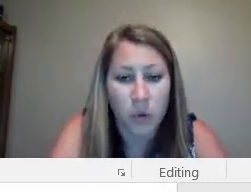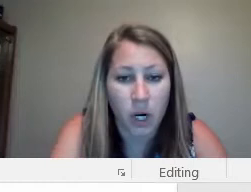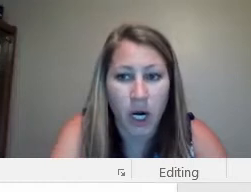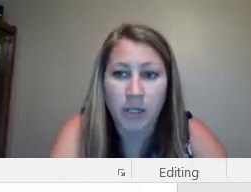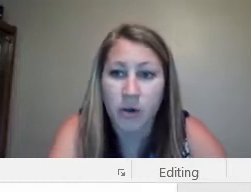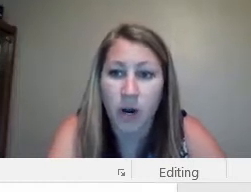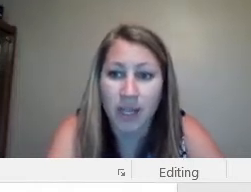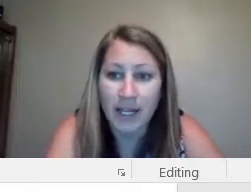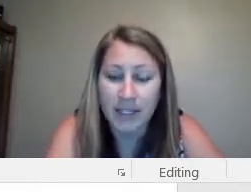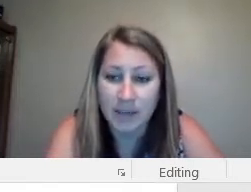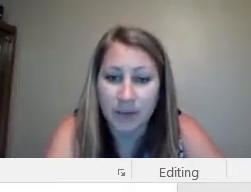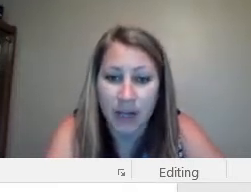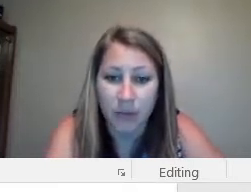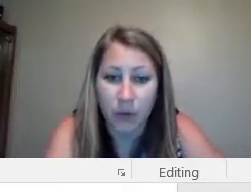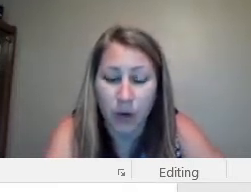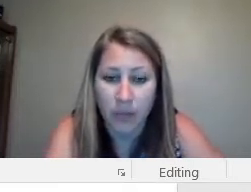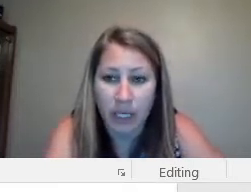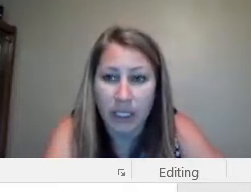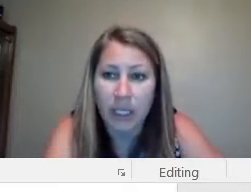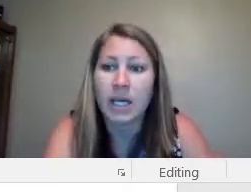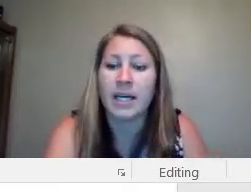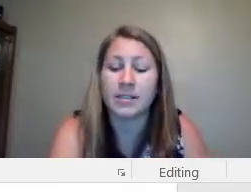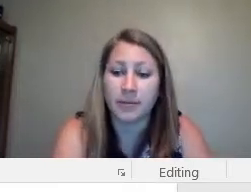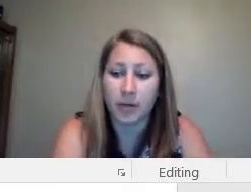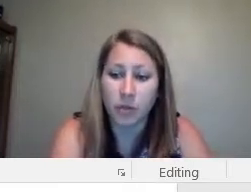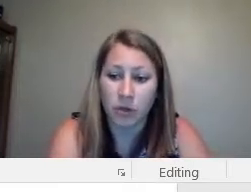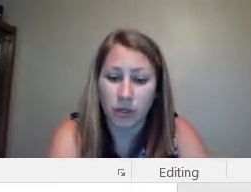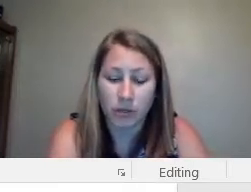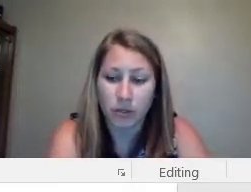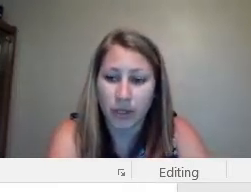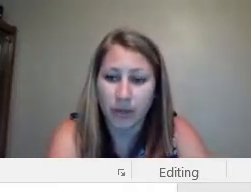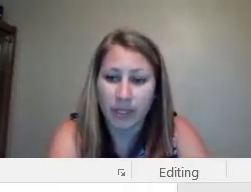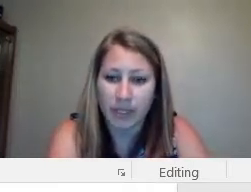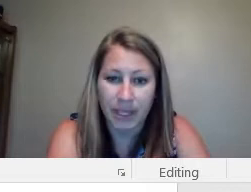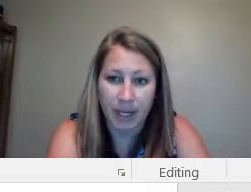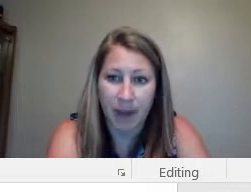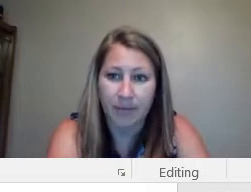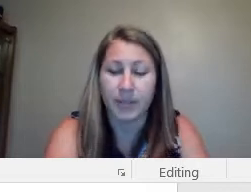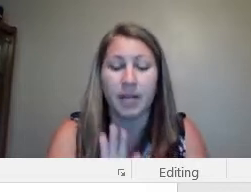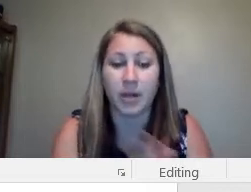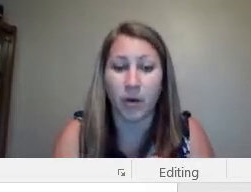One more. So our last friend, Roman, is a virtual learner. So we don't get to